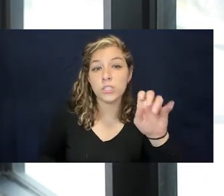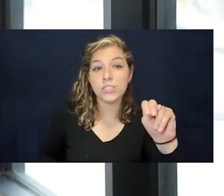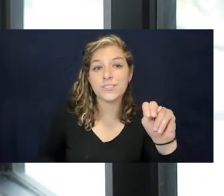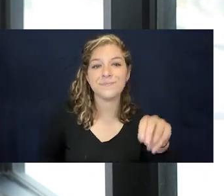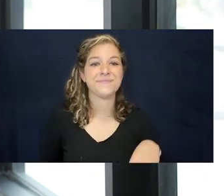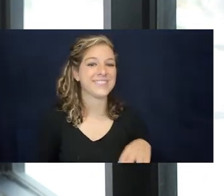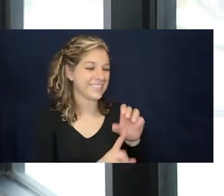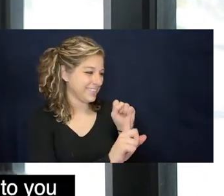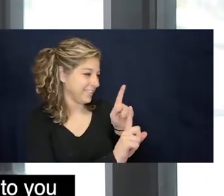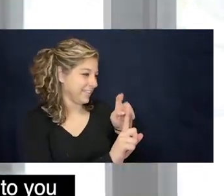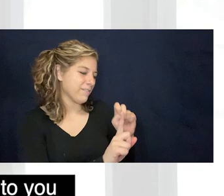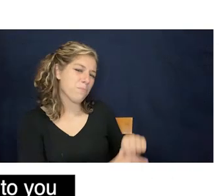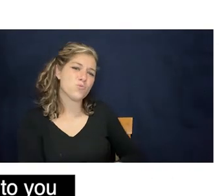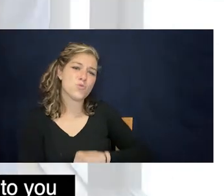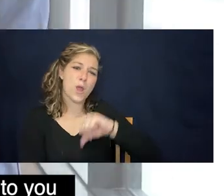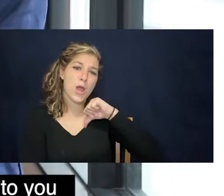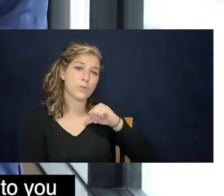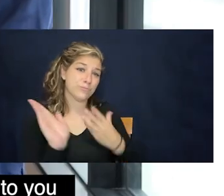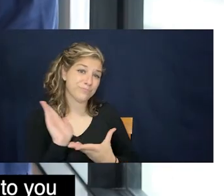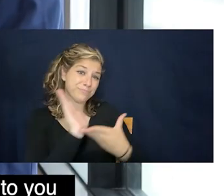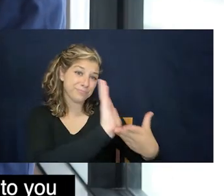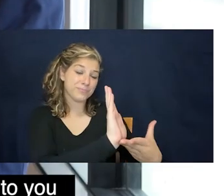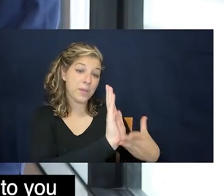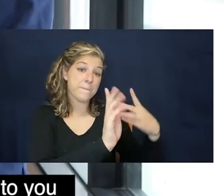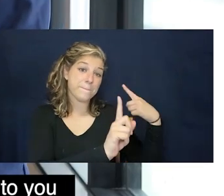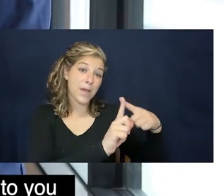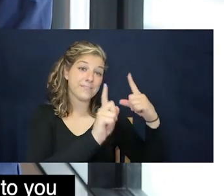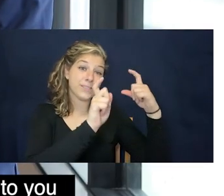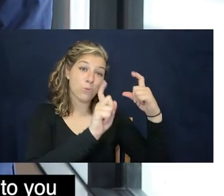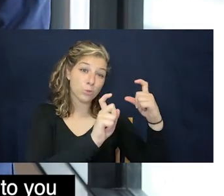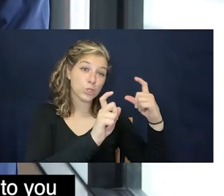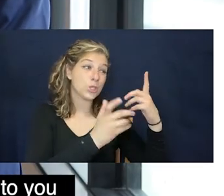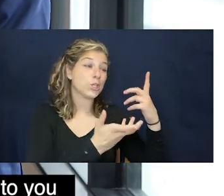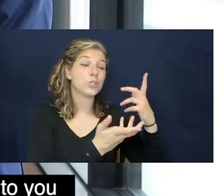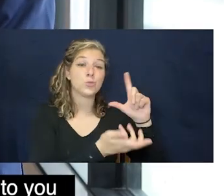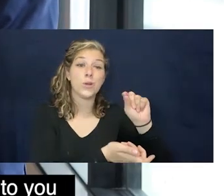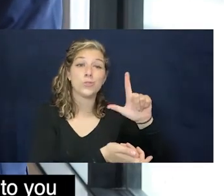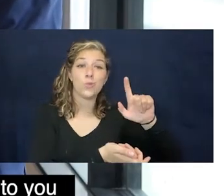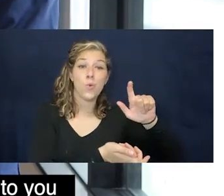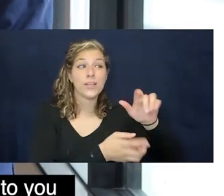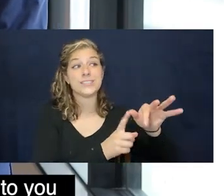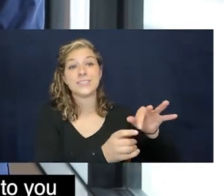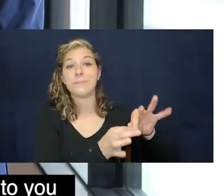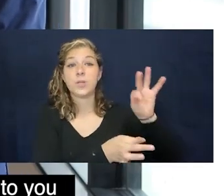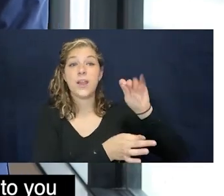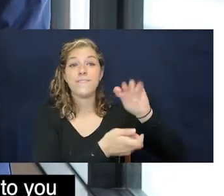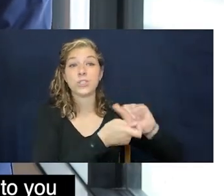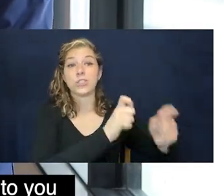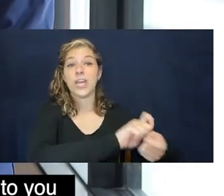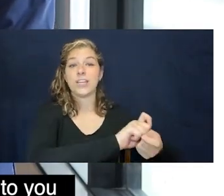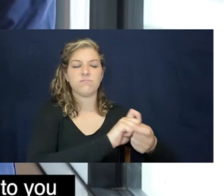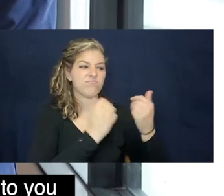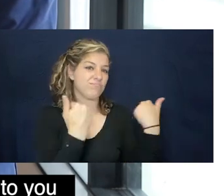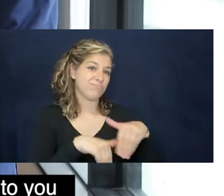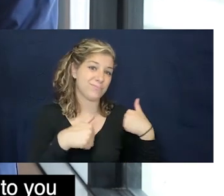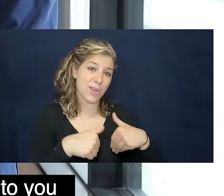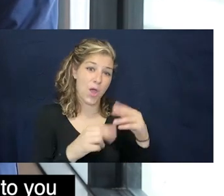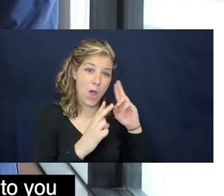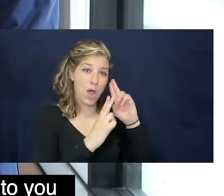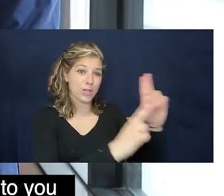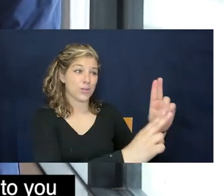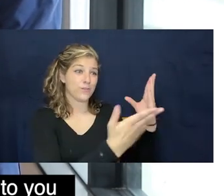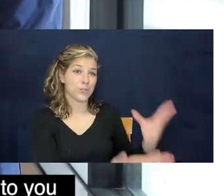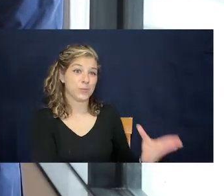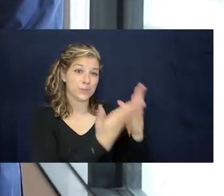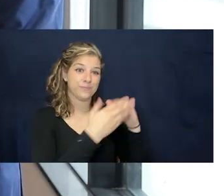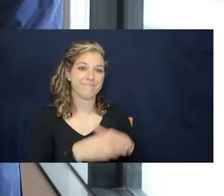language or nutritionists. Okay. Steve Perlman, I am so proud to present to you the Positive Exposure 2021 Spirit of